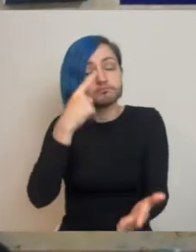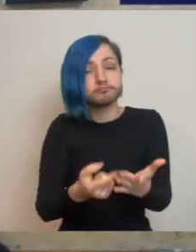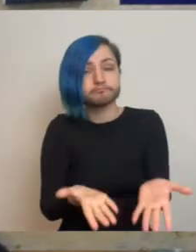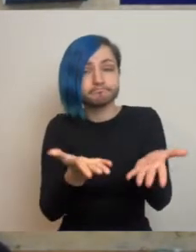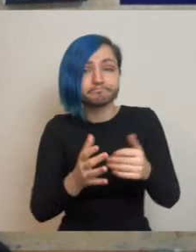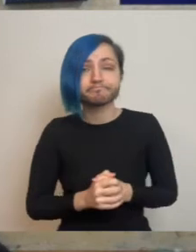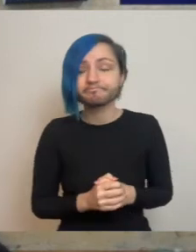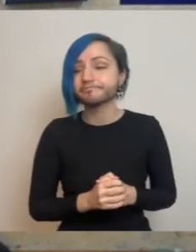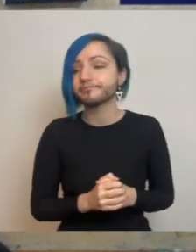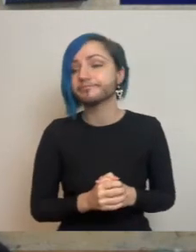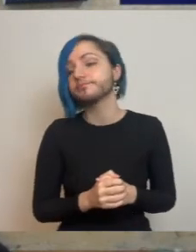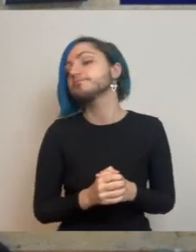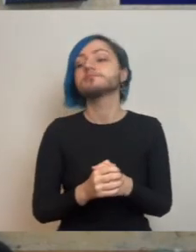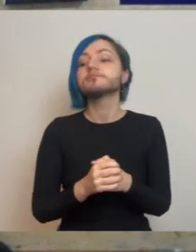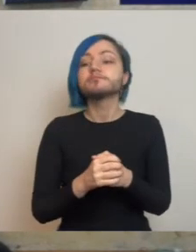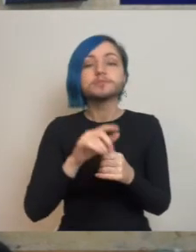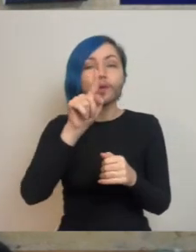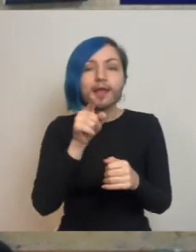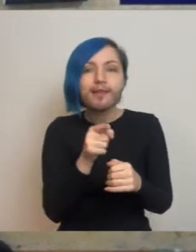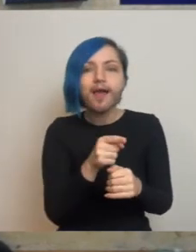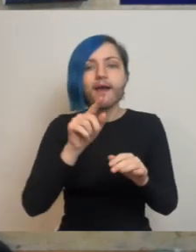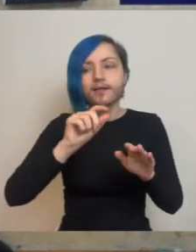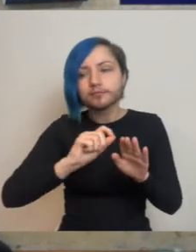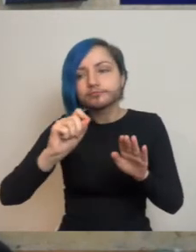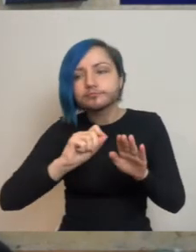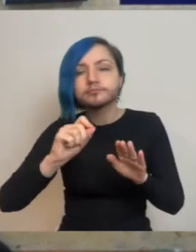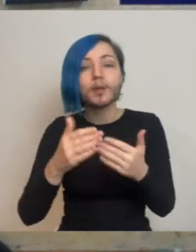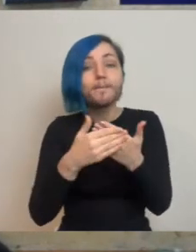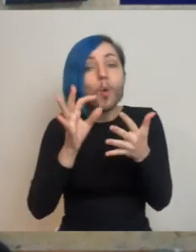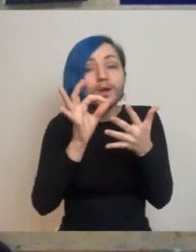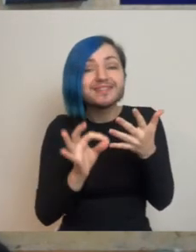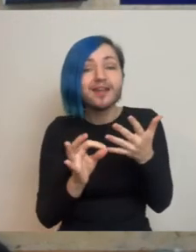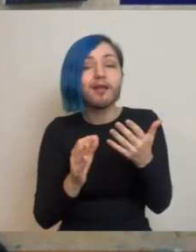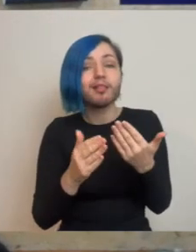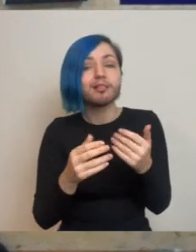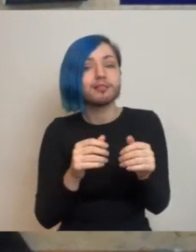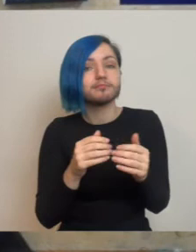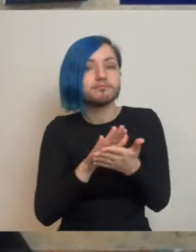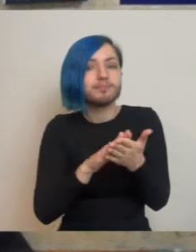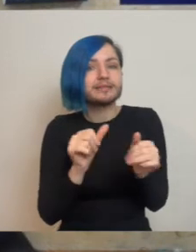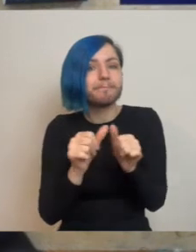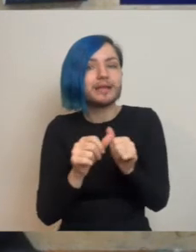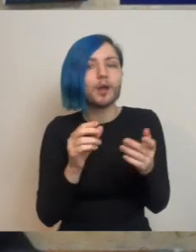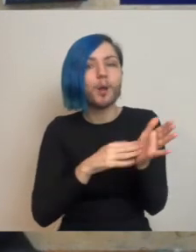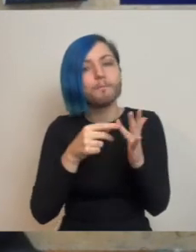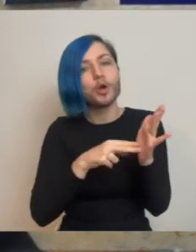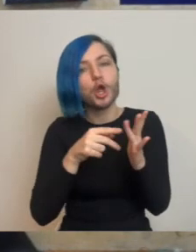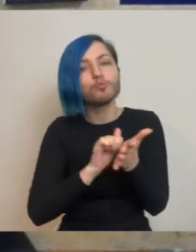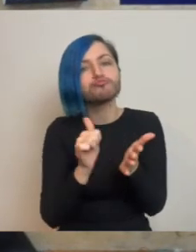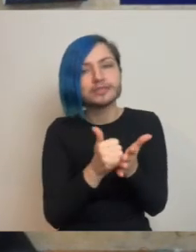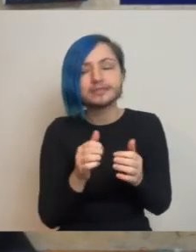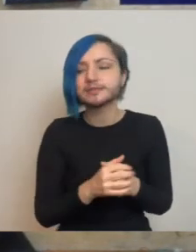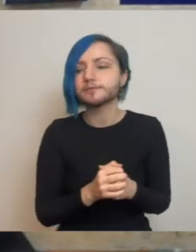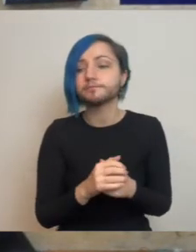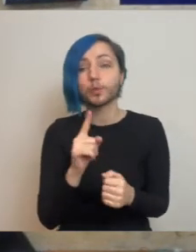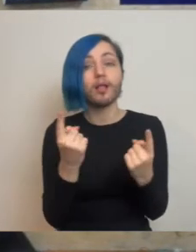So you just go over the lines. The more detail you have, the nicer the monoprint will be. And one thing you want to do